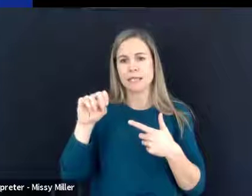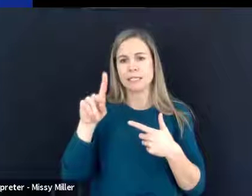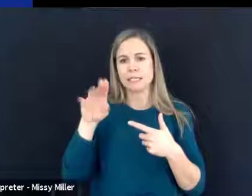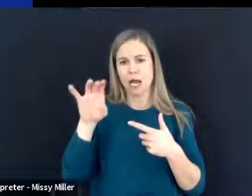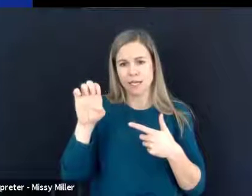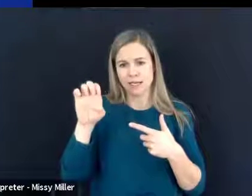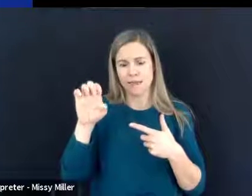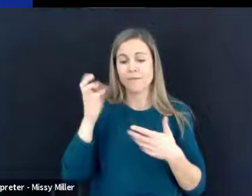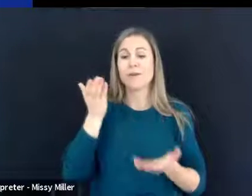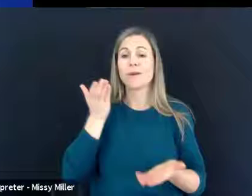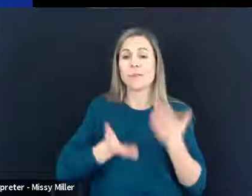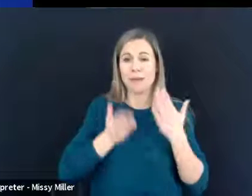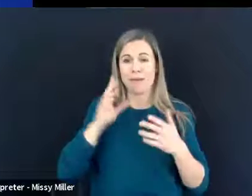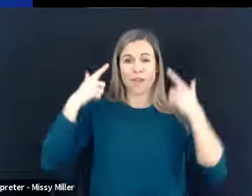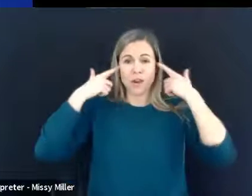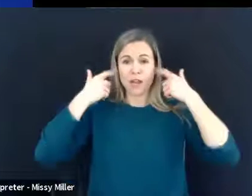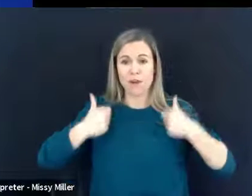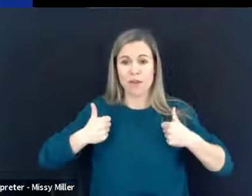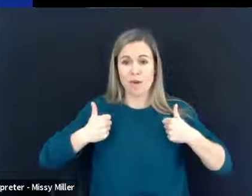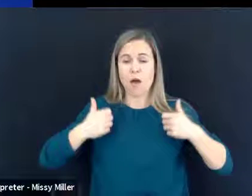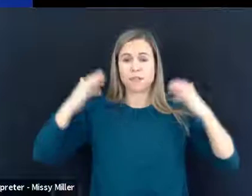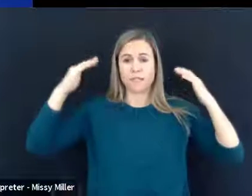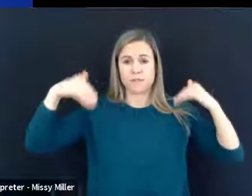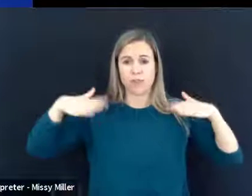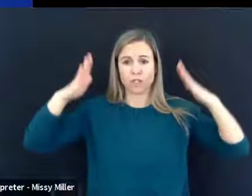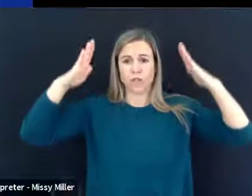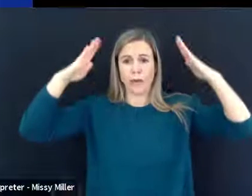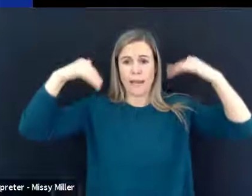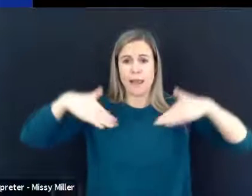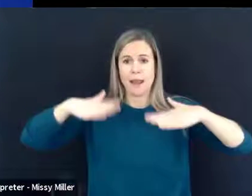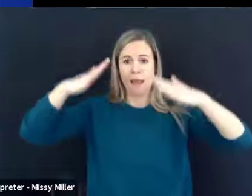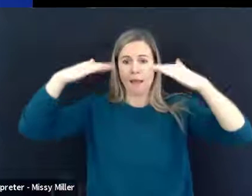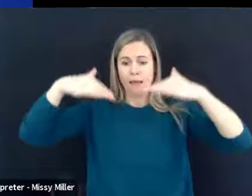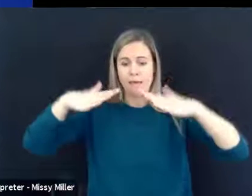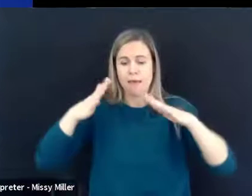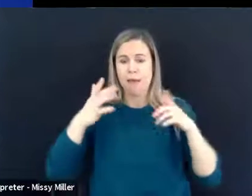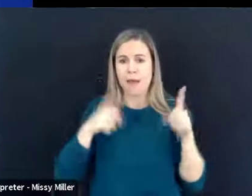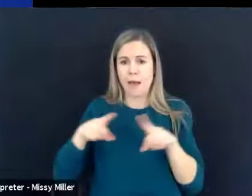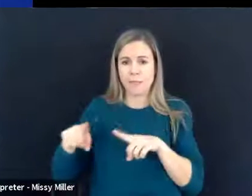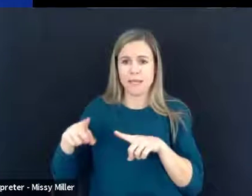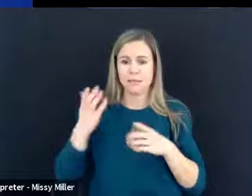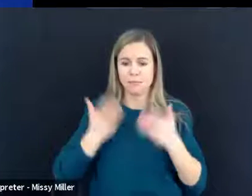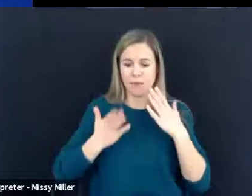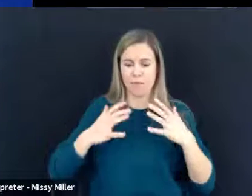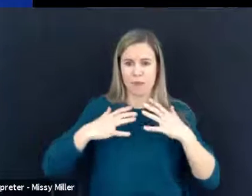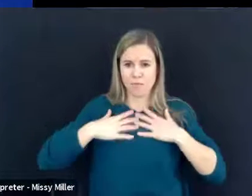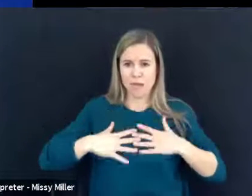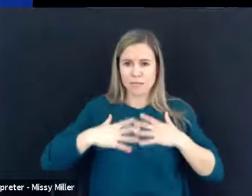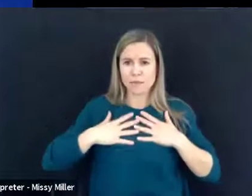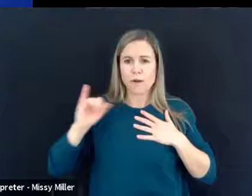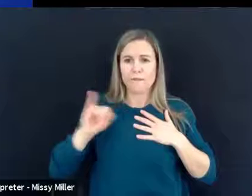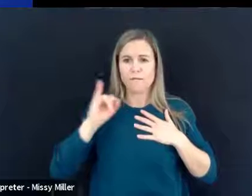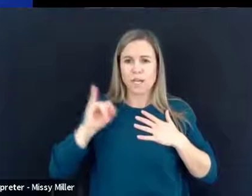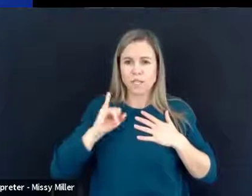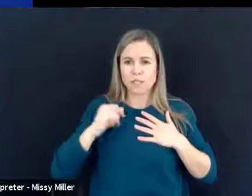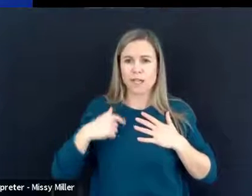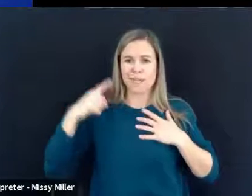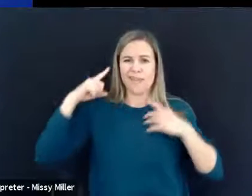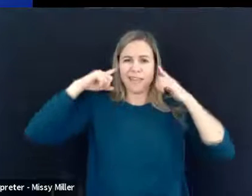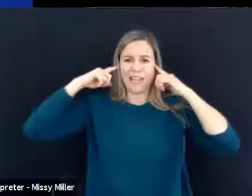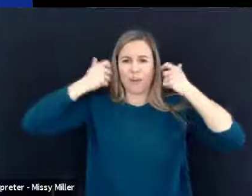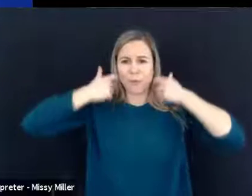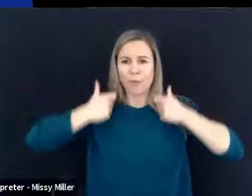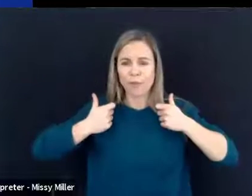hearing loss, as I mentioned before, because if they get a respiratory infection, they get fluid in their ears, then their hearing is going to be in and